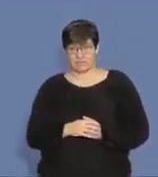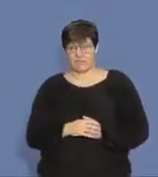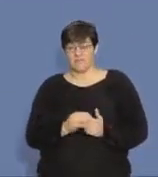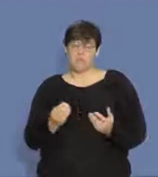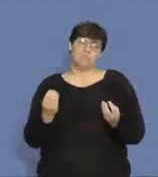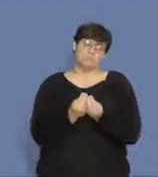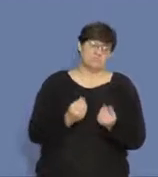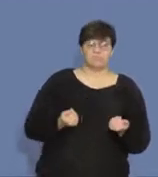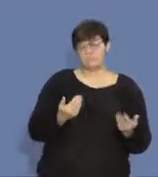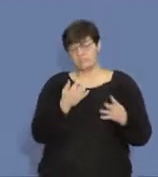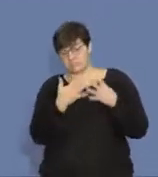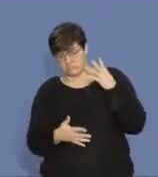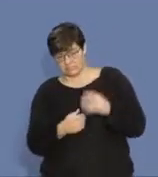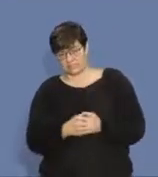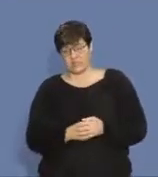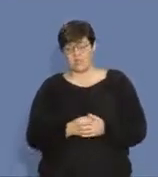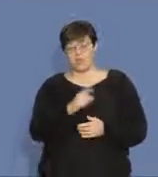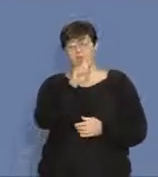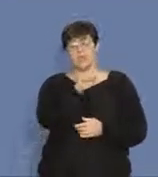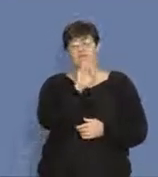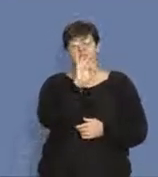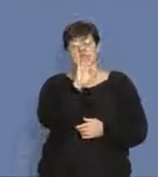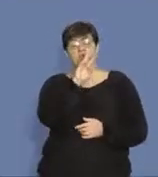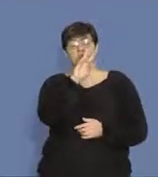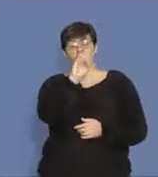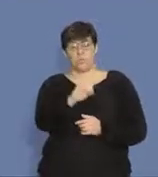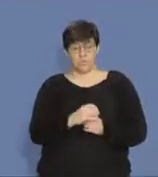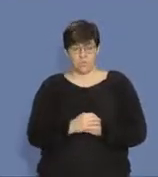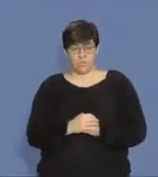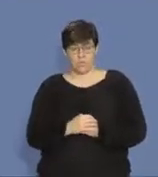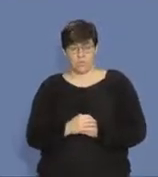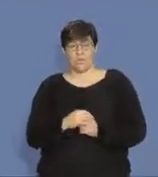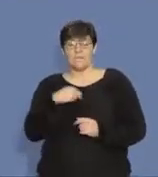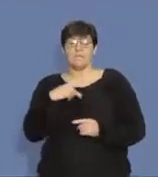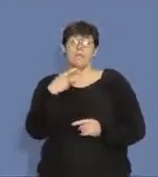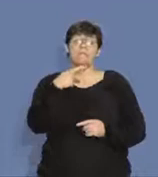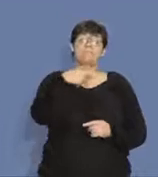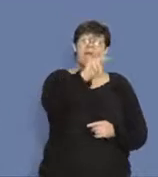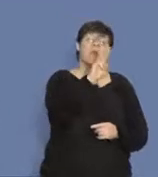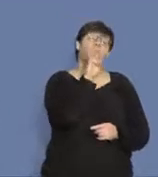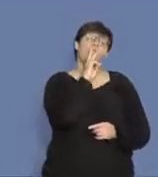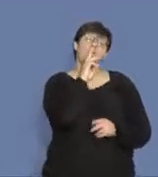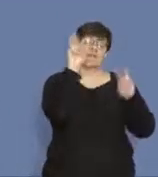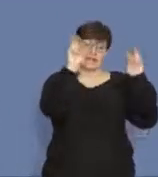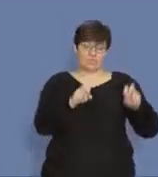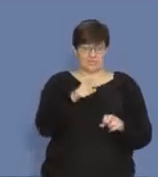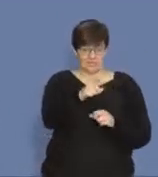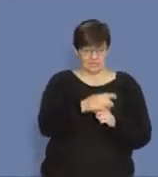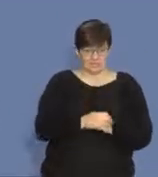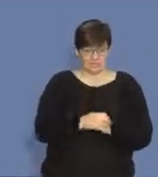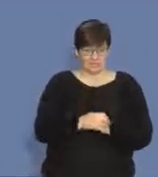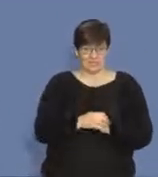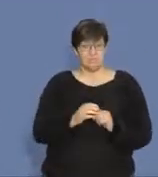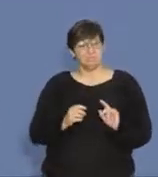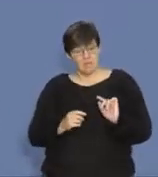services. The 1,320 was the input I had paid on the water and electricity, which I can claim